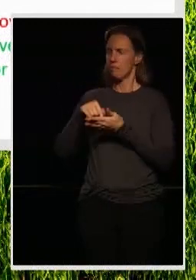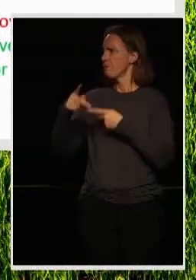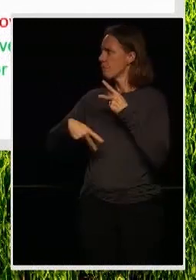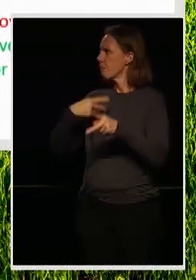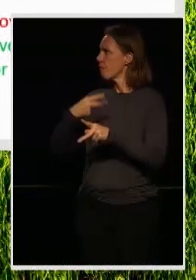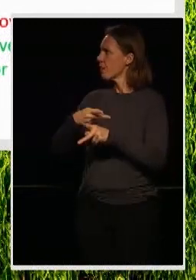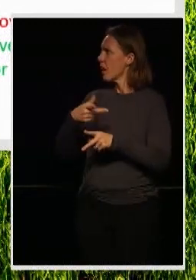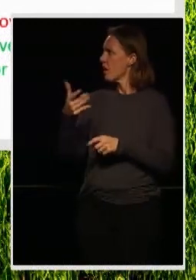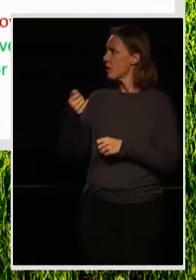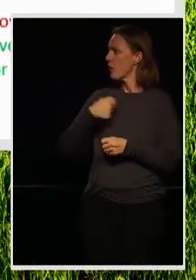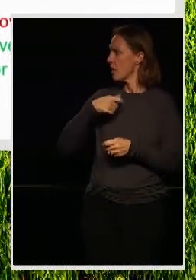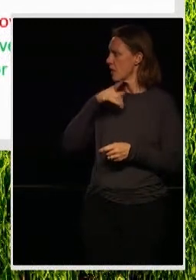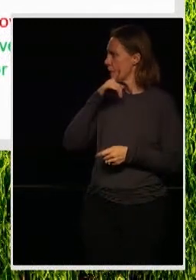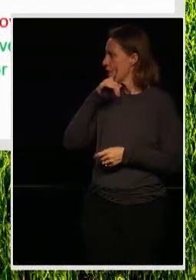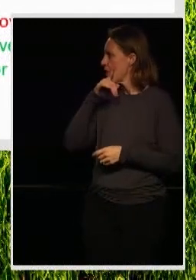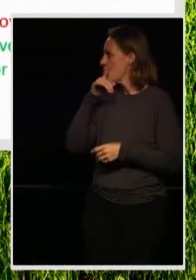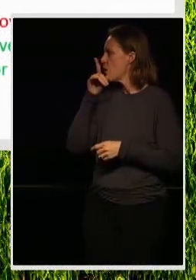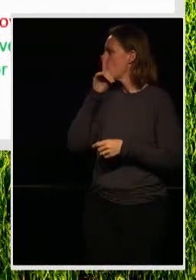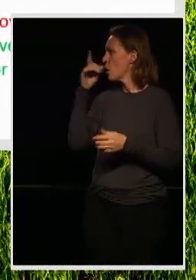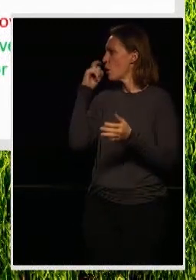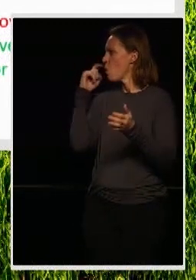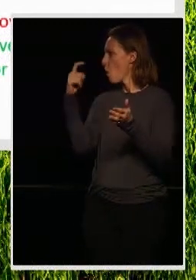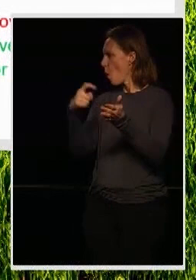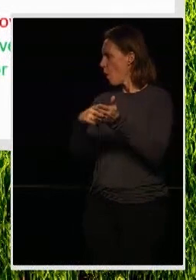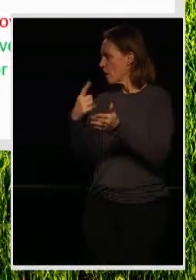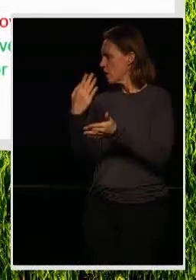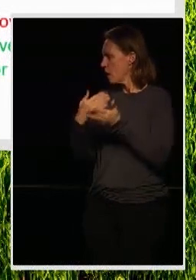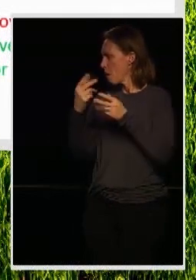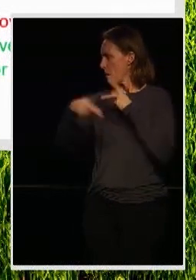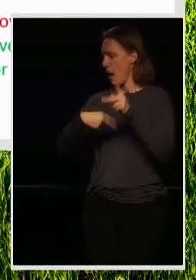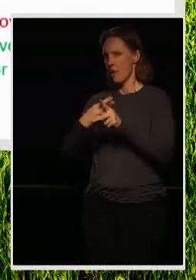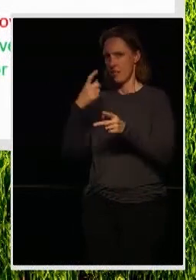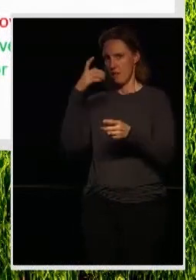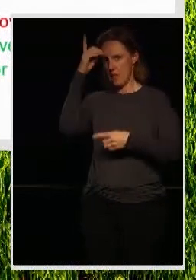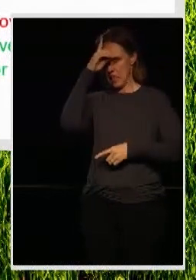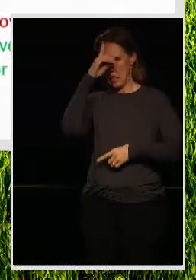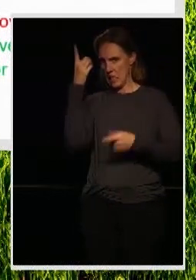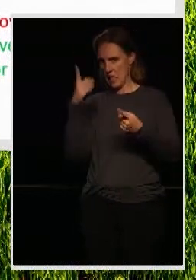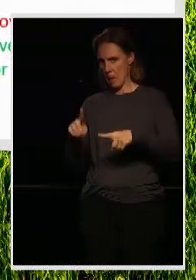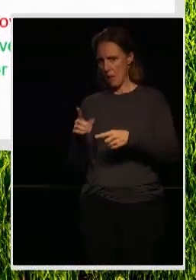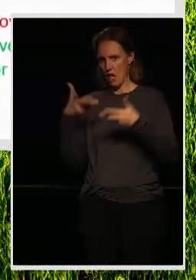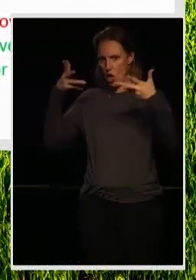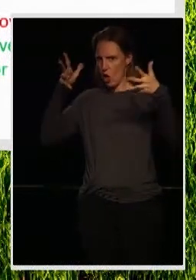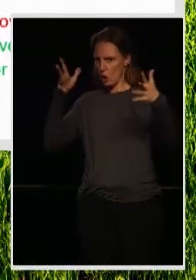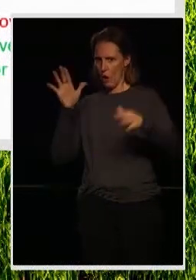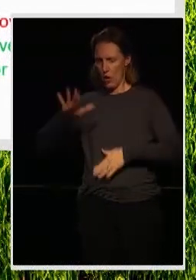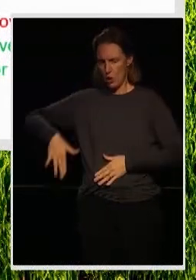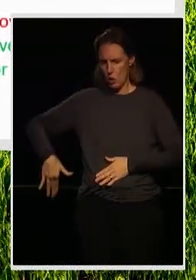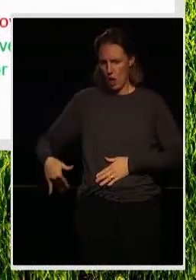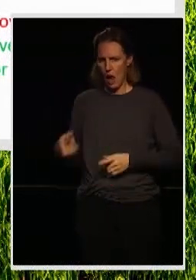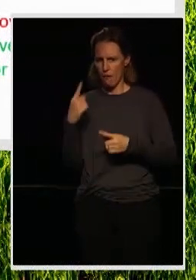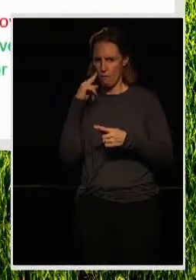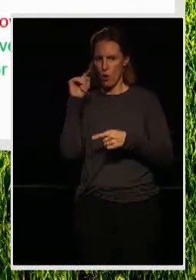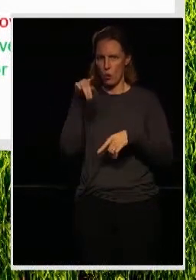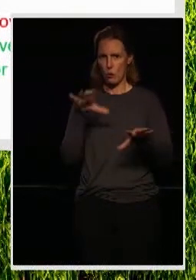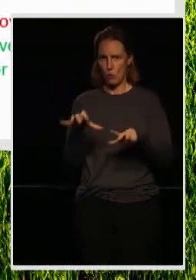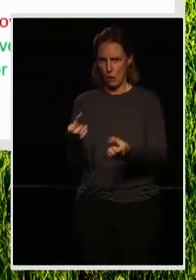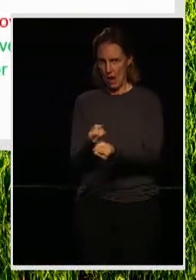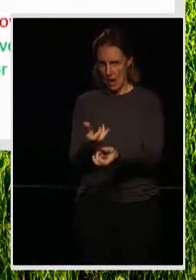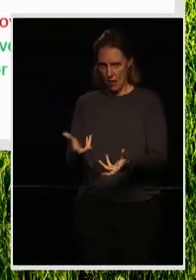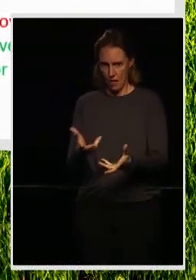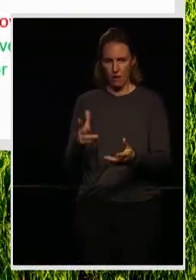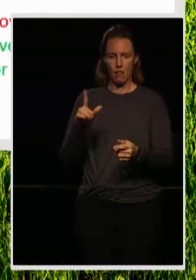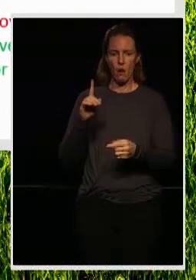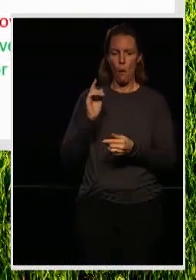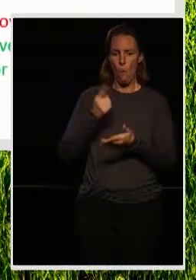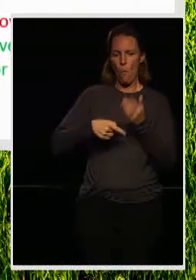is such a thing that when you notice some kind of the disease is going on, it's already too late for you to do anything.